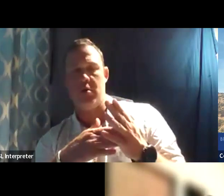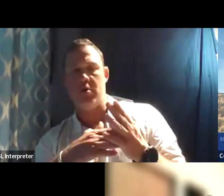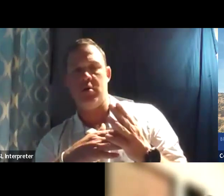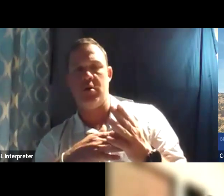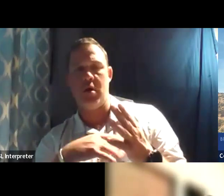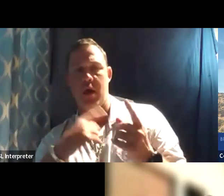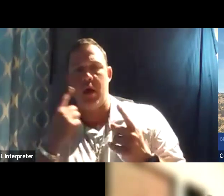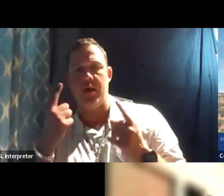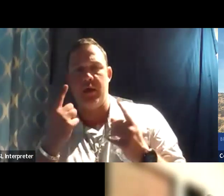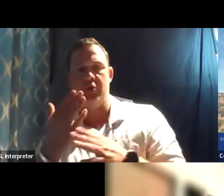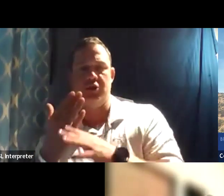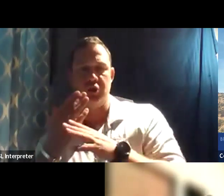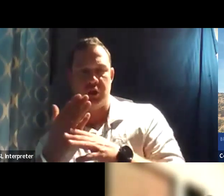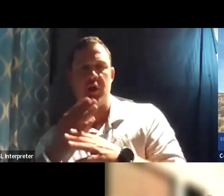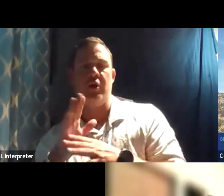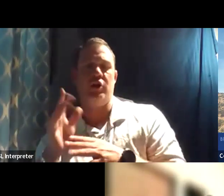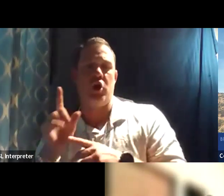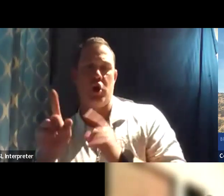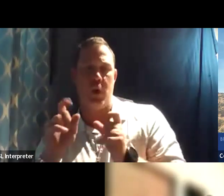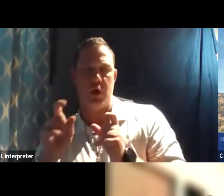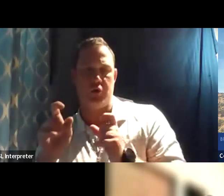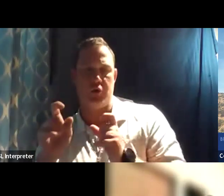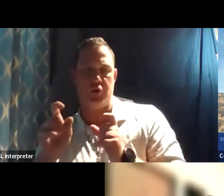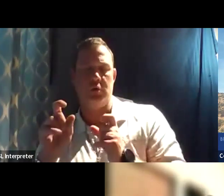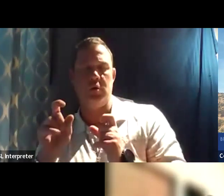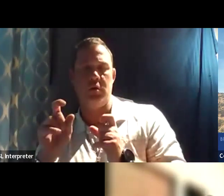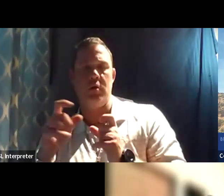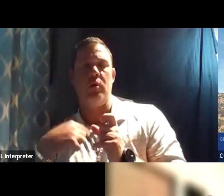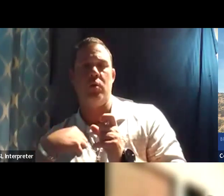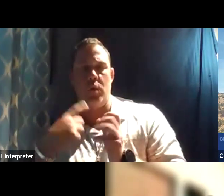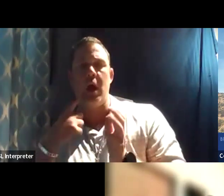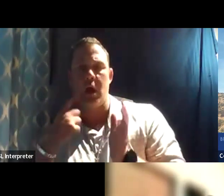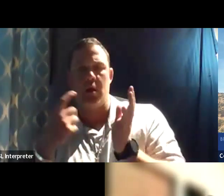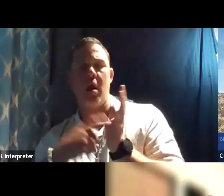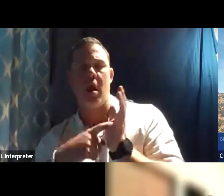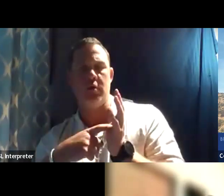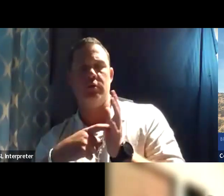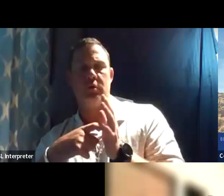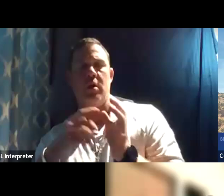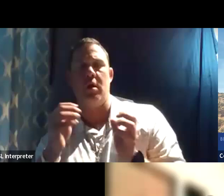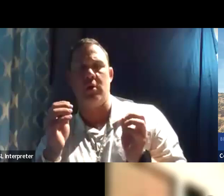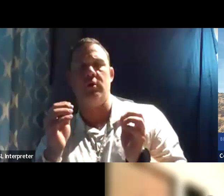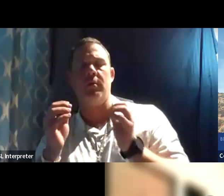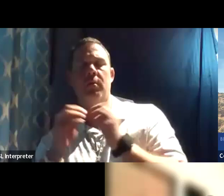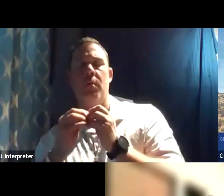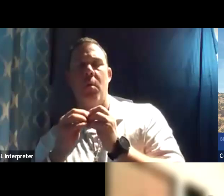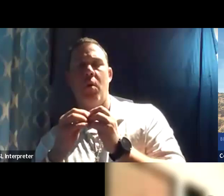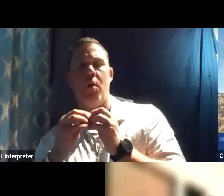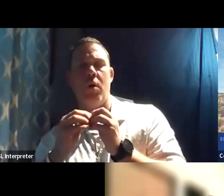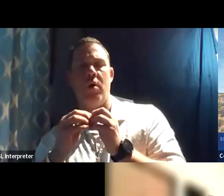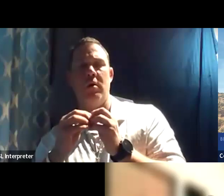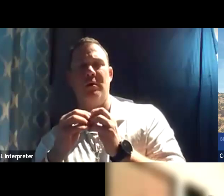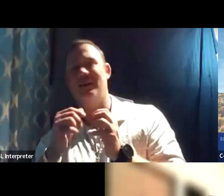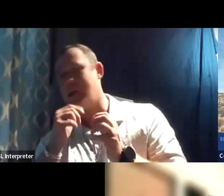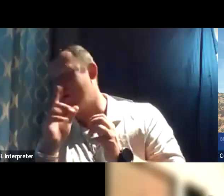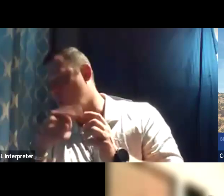I think sharing and also your question is we do acknowledge that there needs to be more than just well, not more